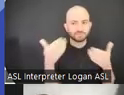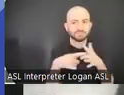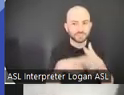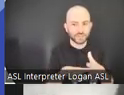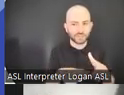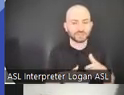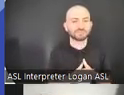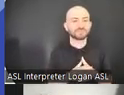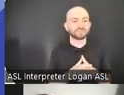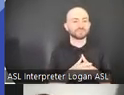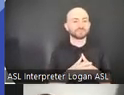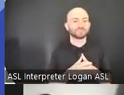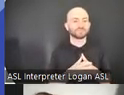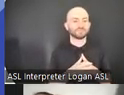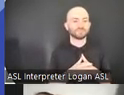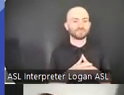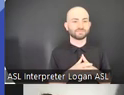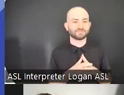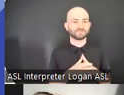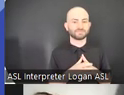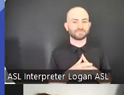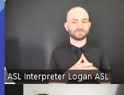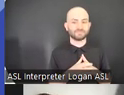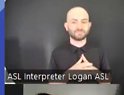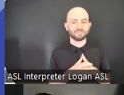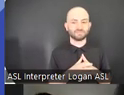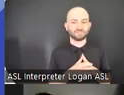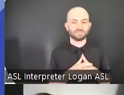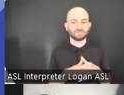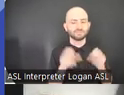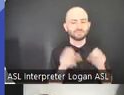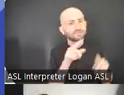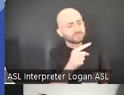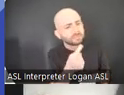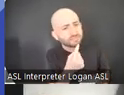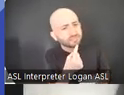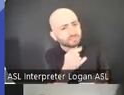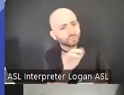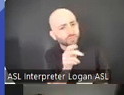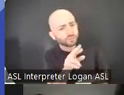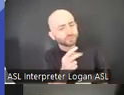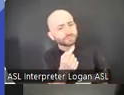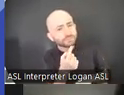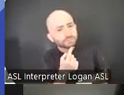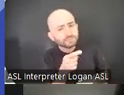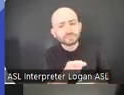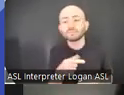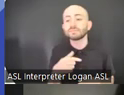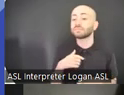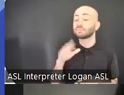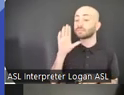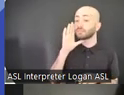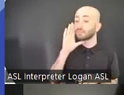Okay. Okay. What did you say about the next slide, Jennifer? I will